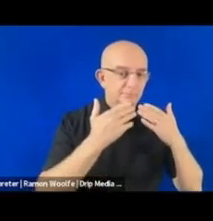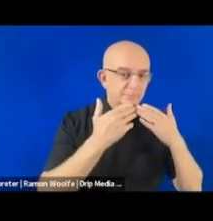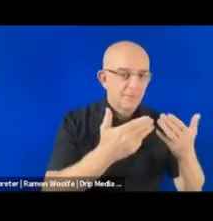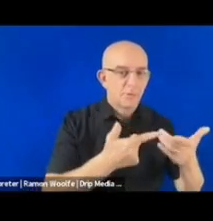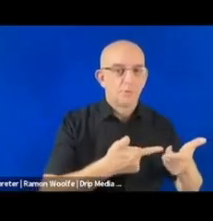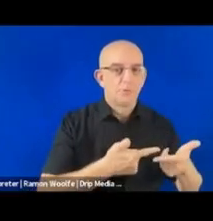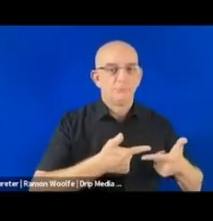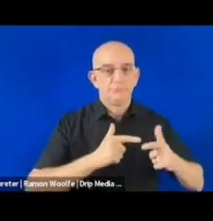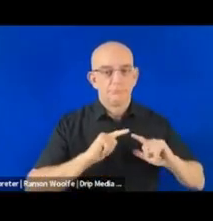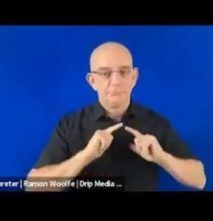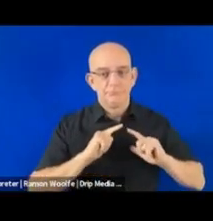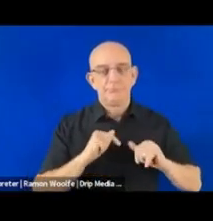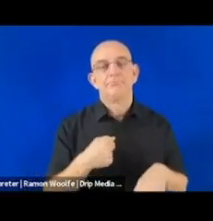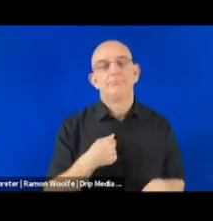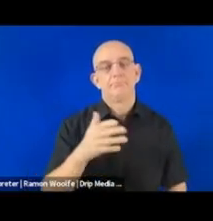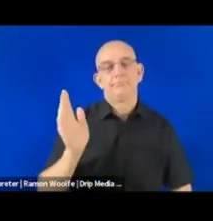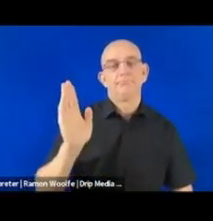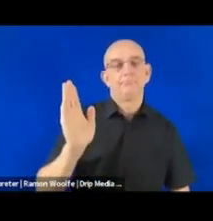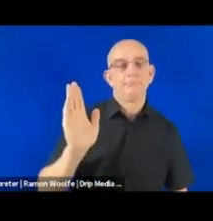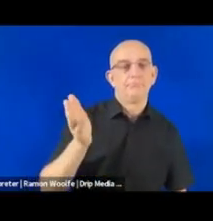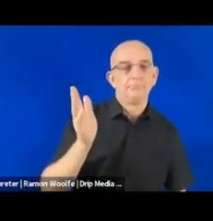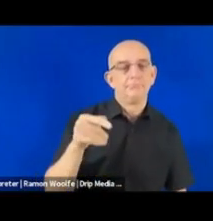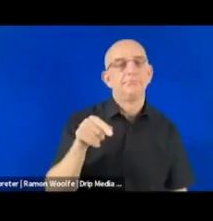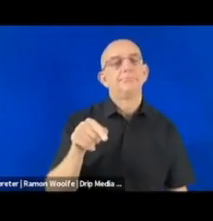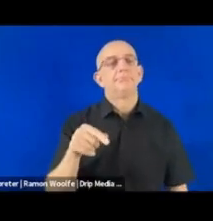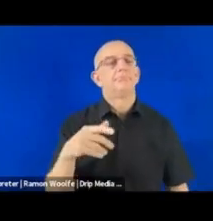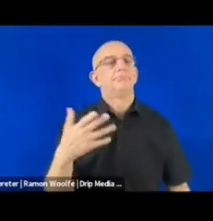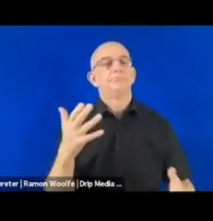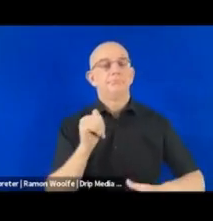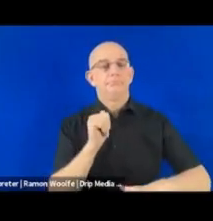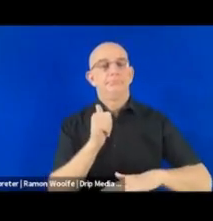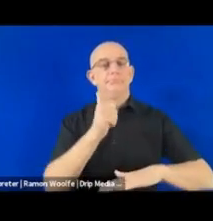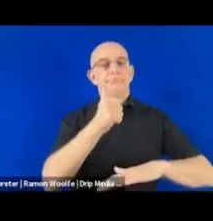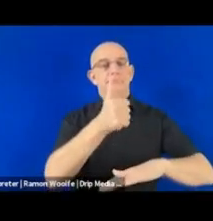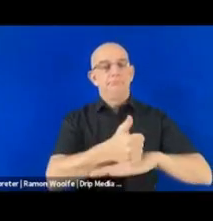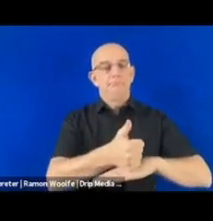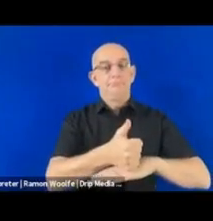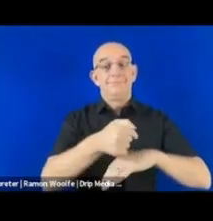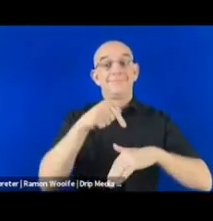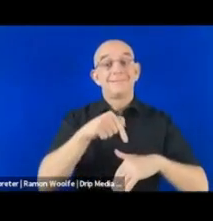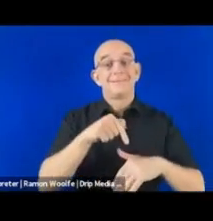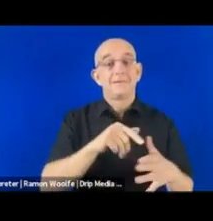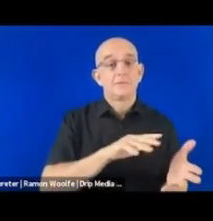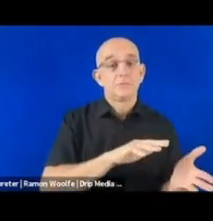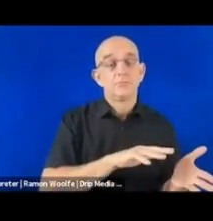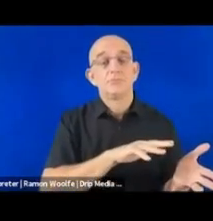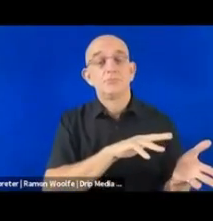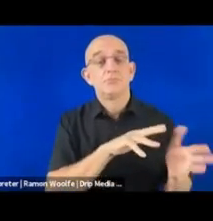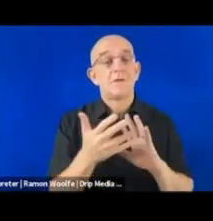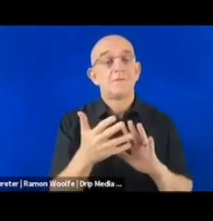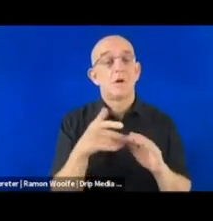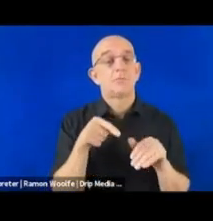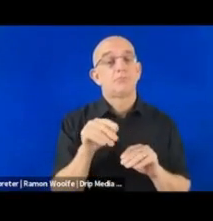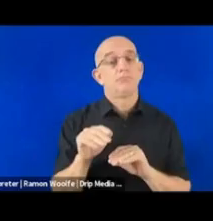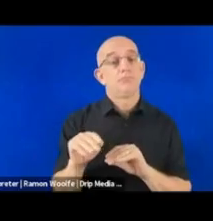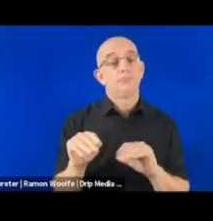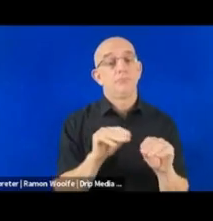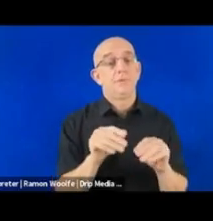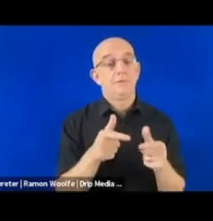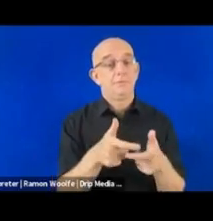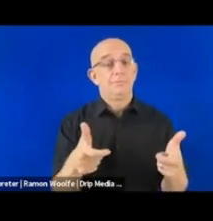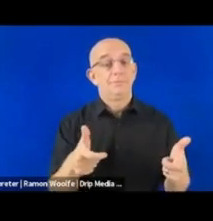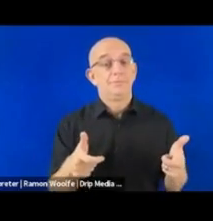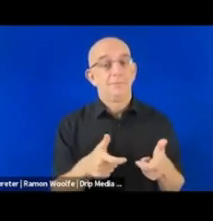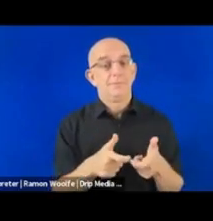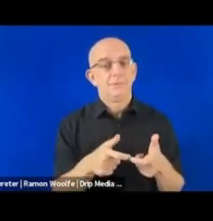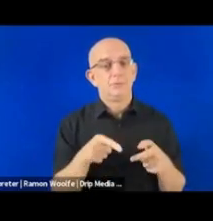Magomero College, but also the Transform Africa initiative. Can I have the first slide?